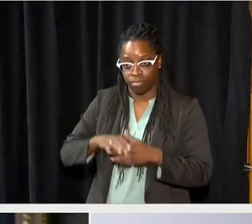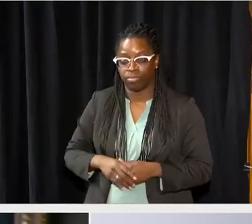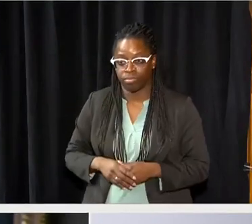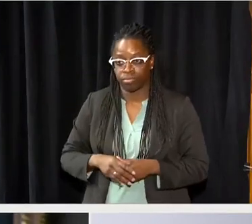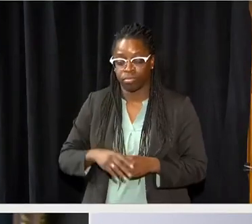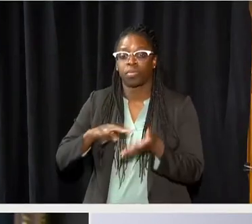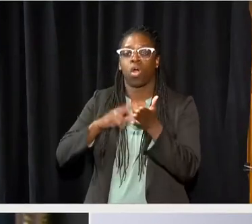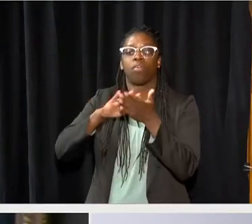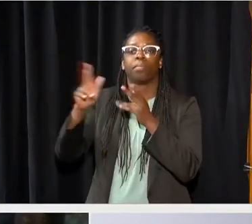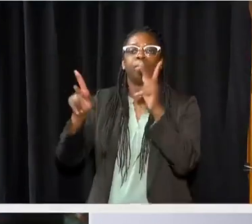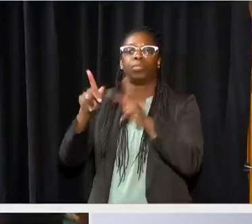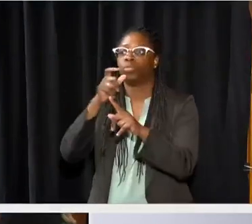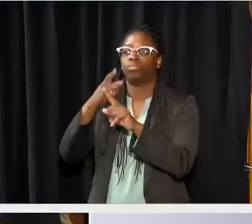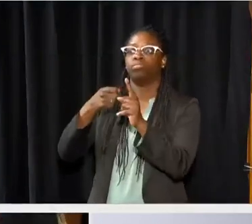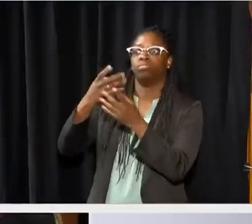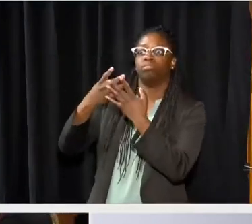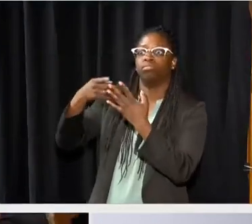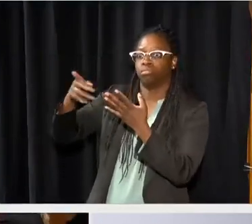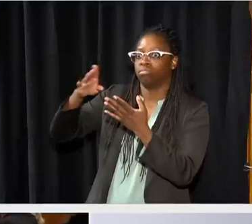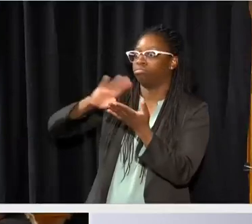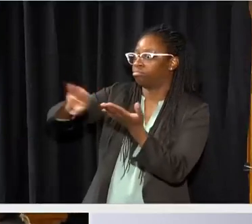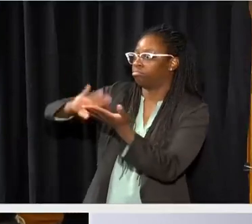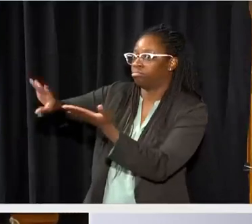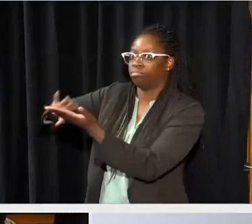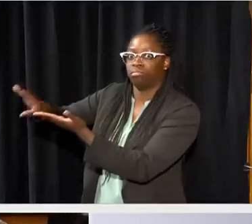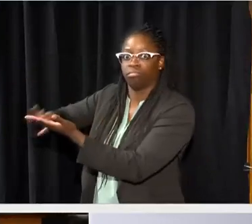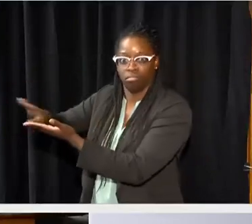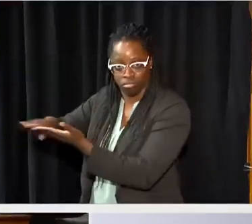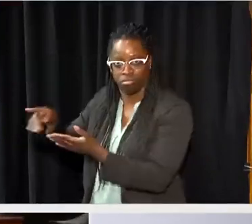administration to do so in more than 40 years.